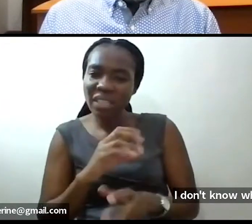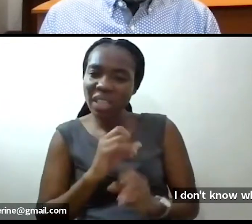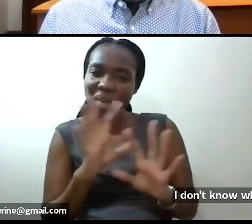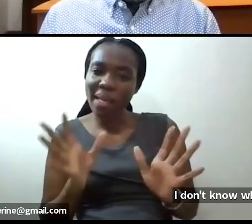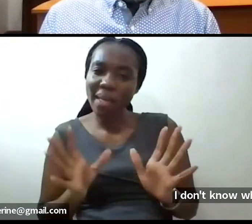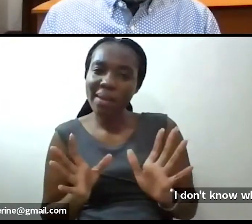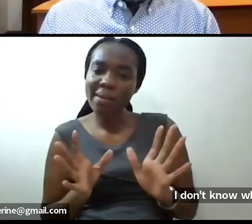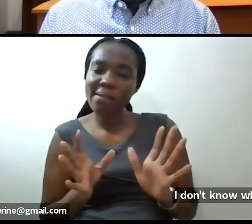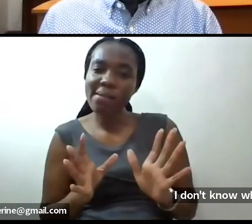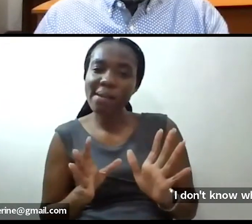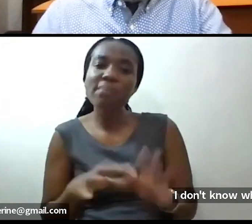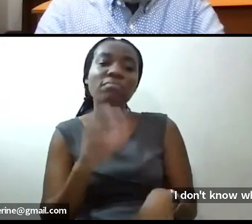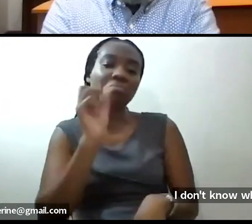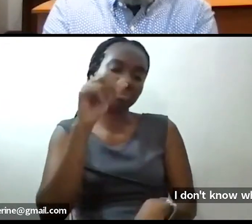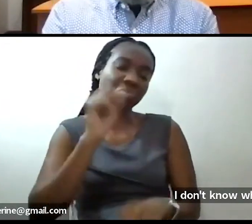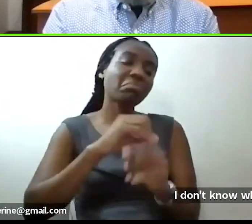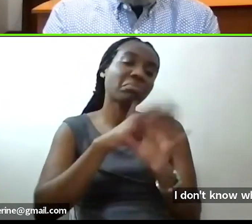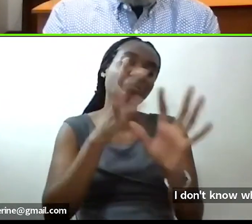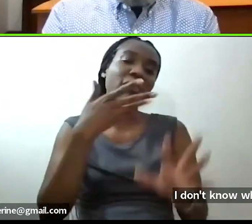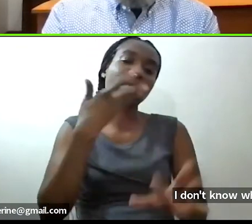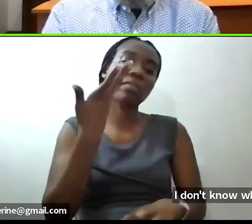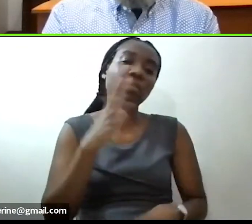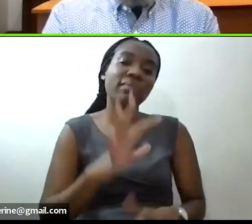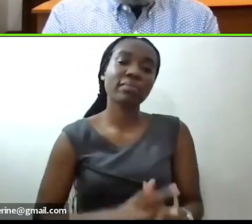I think you have. And